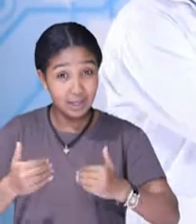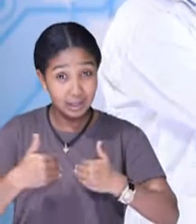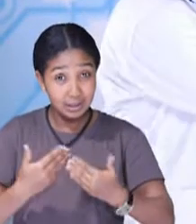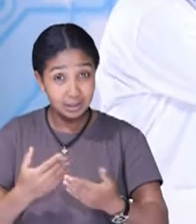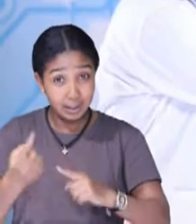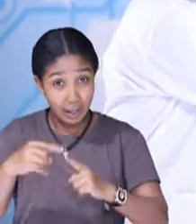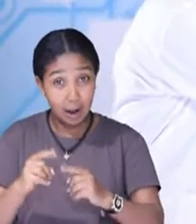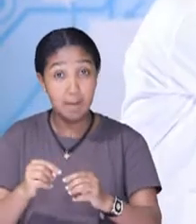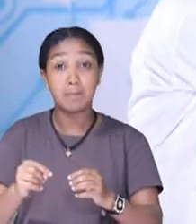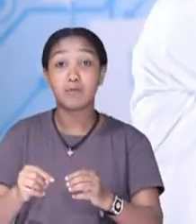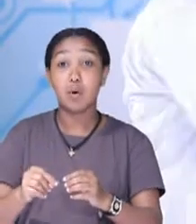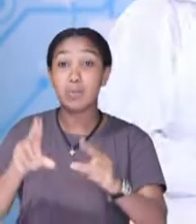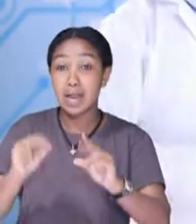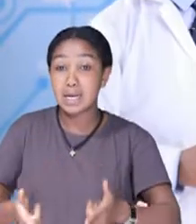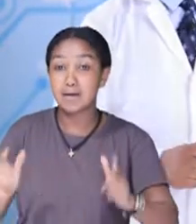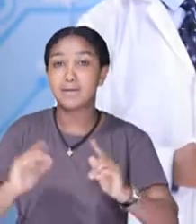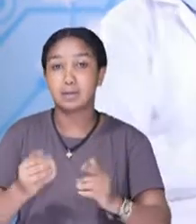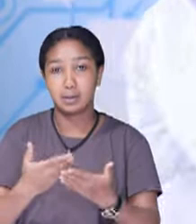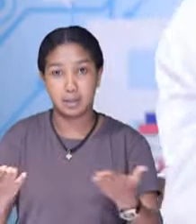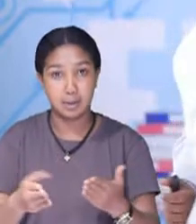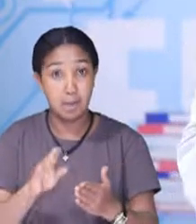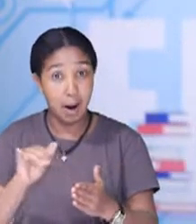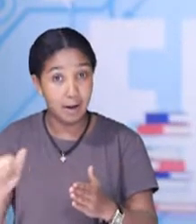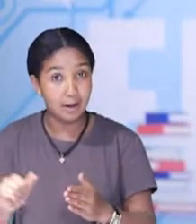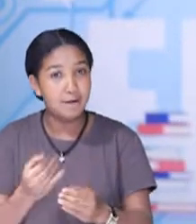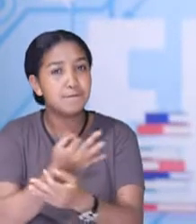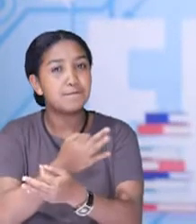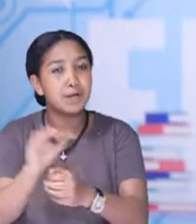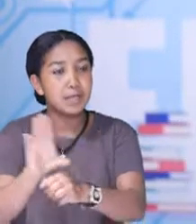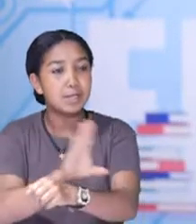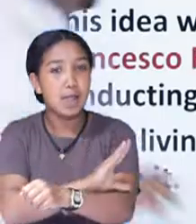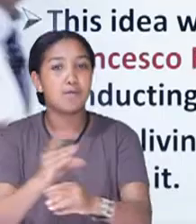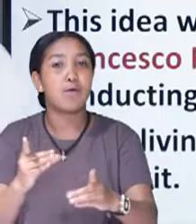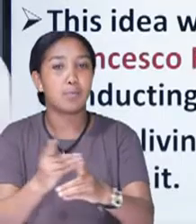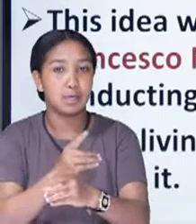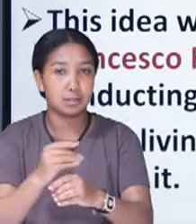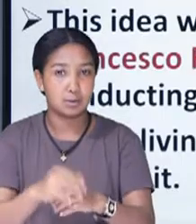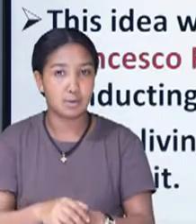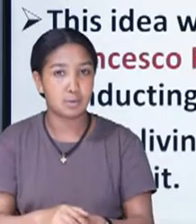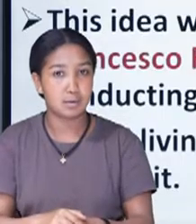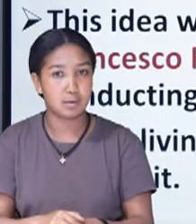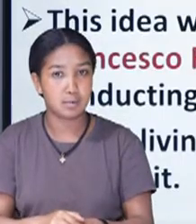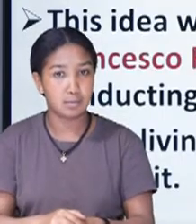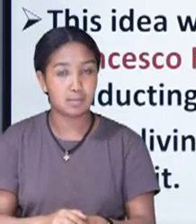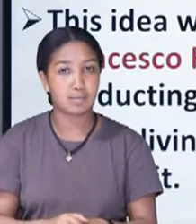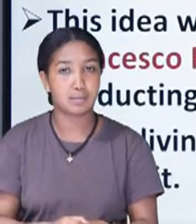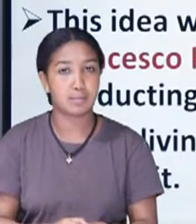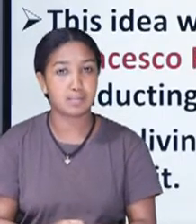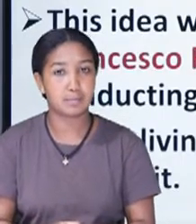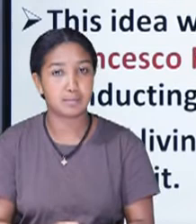arise from non-living things by free cell formation, by spontaneous